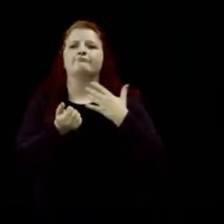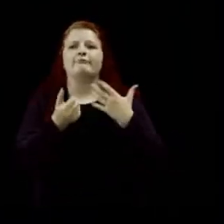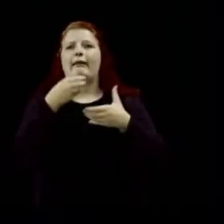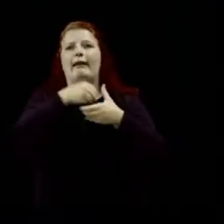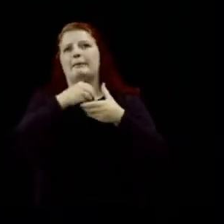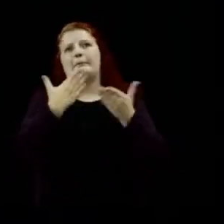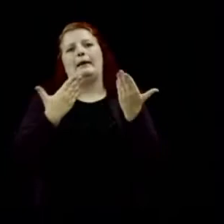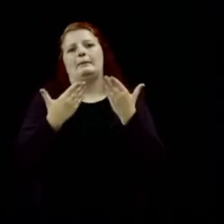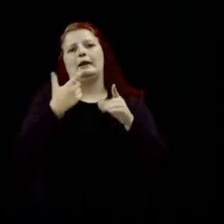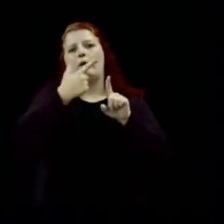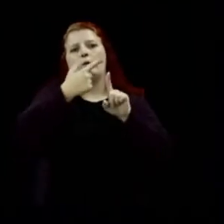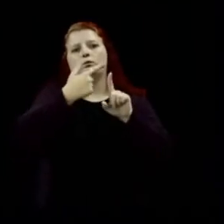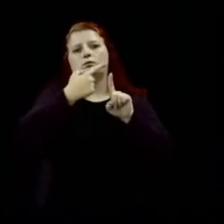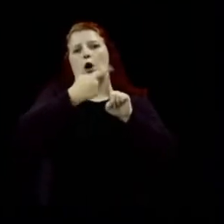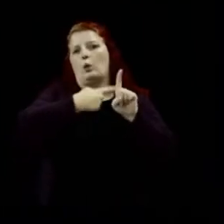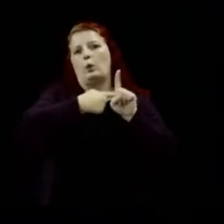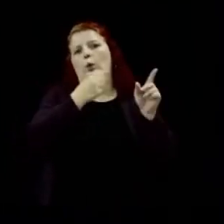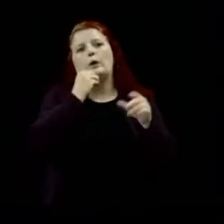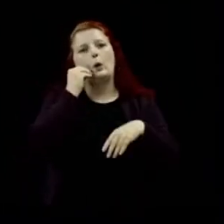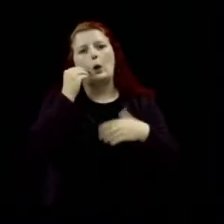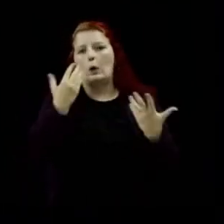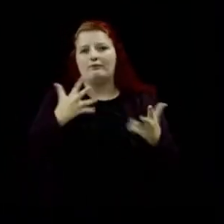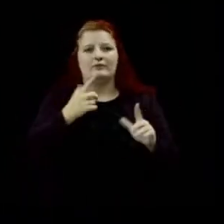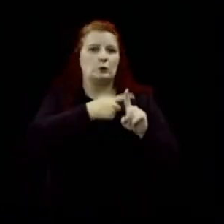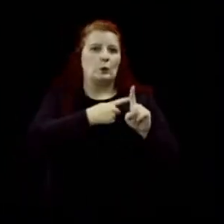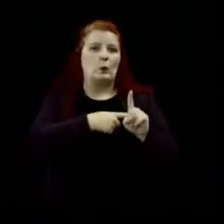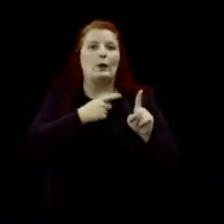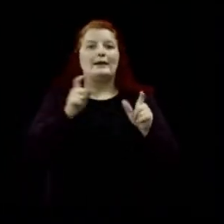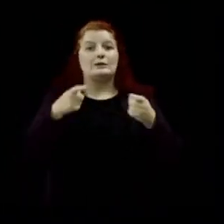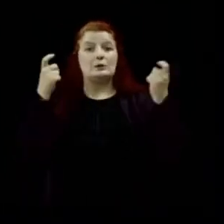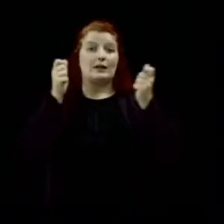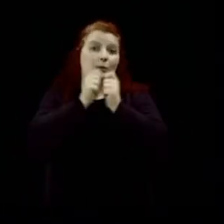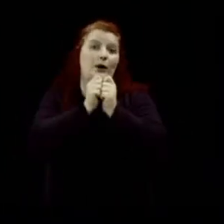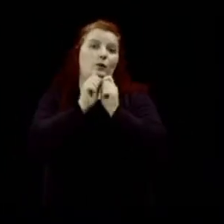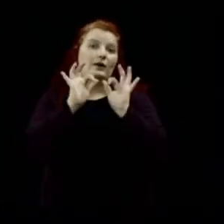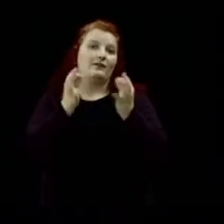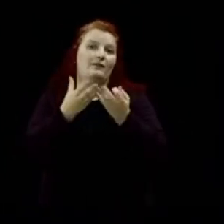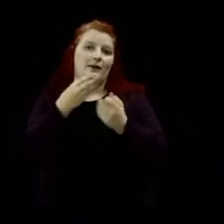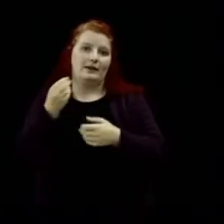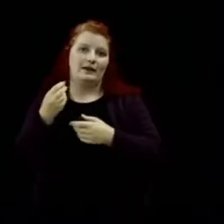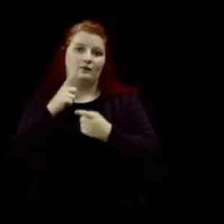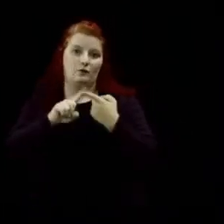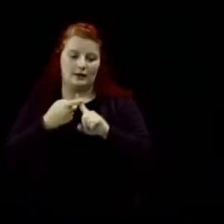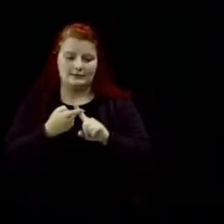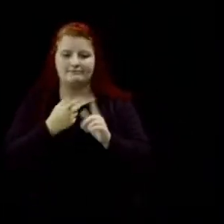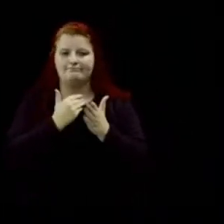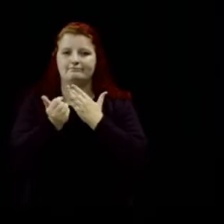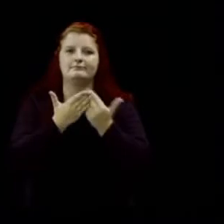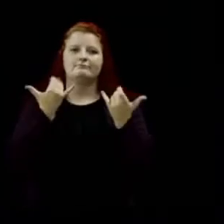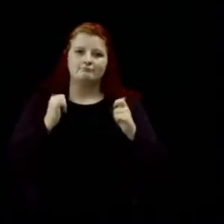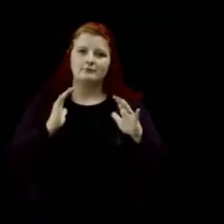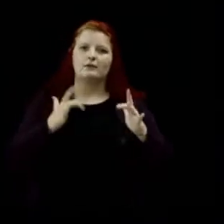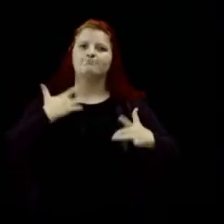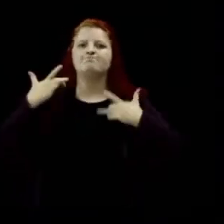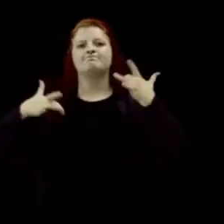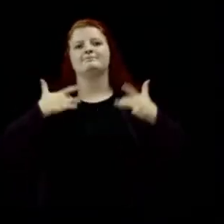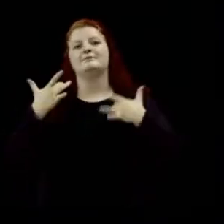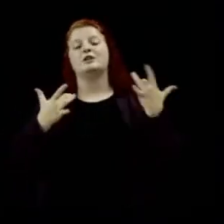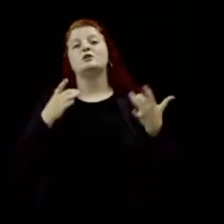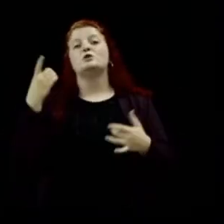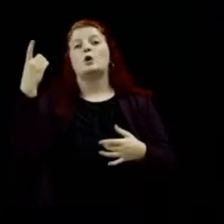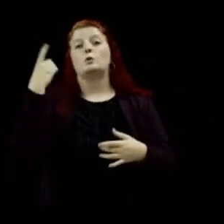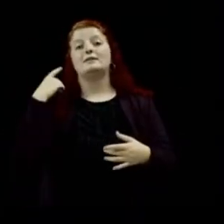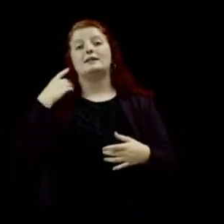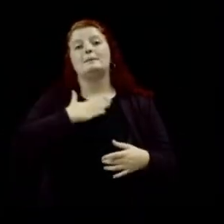in the rental hall that you have rented to celebrate with your family and friends. So, Dean Bullock,